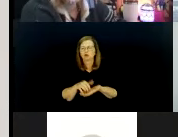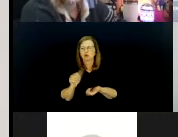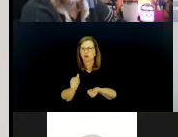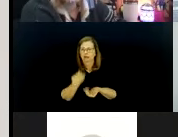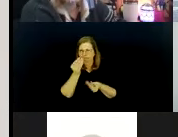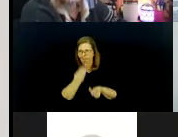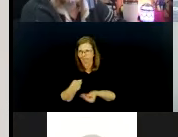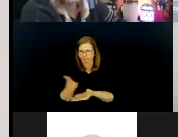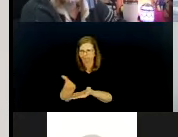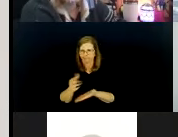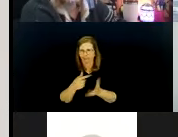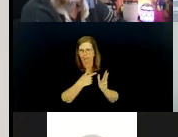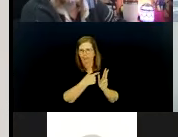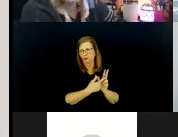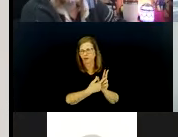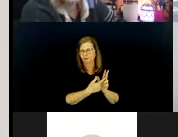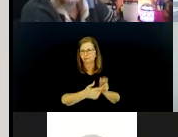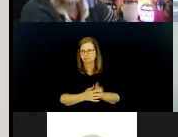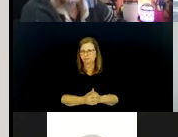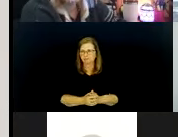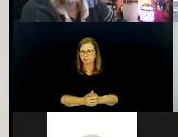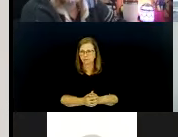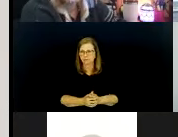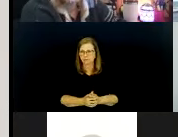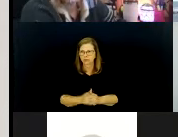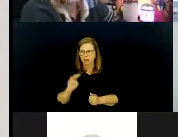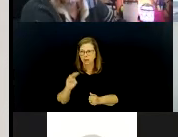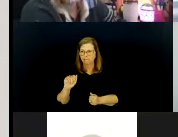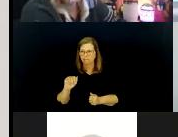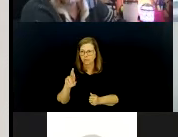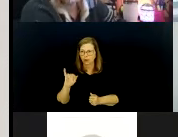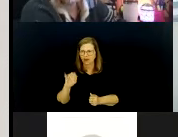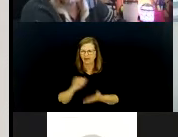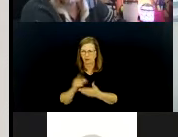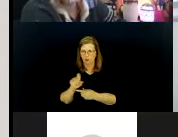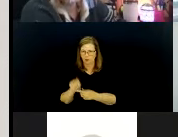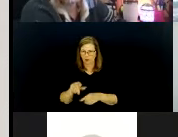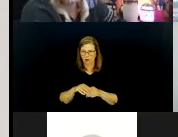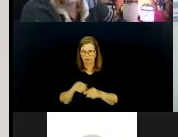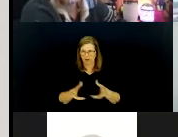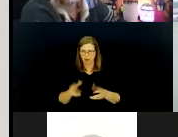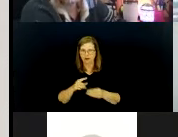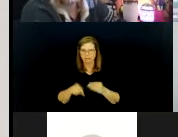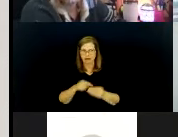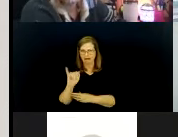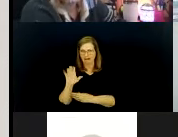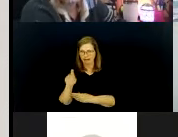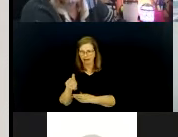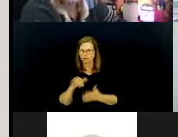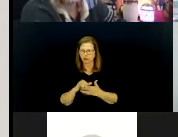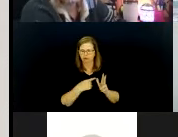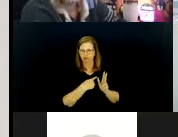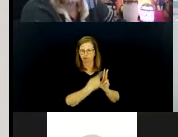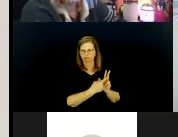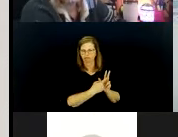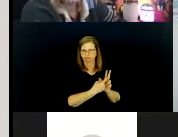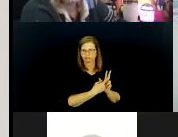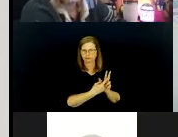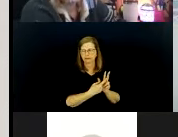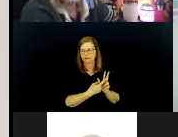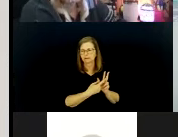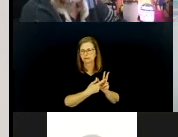information. I know that was one of the questions on the chat box was about ICAP. So those questions might need to be